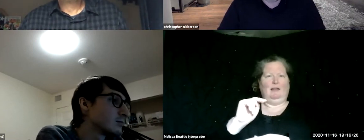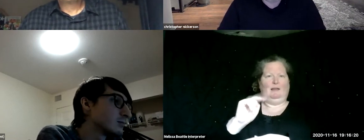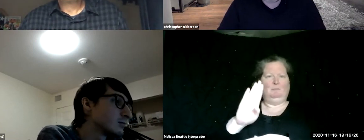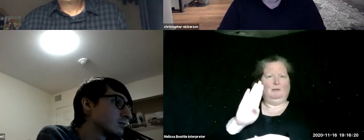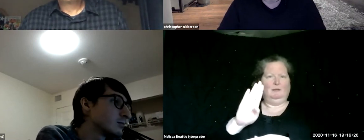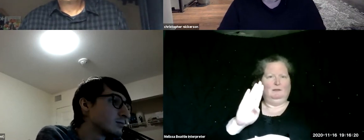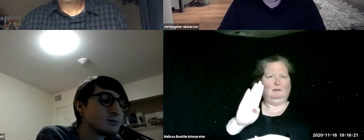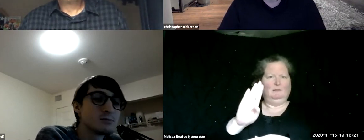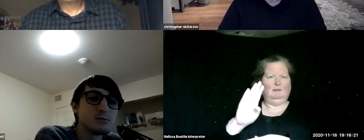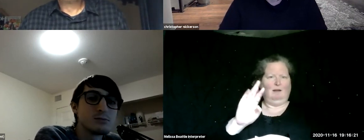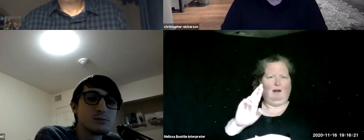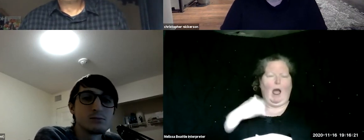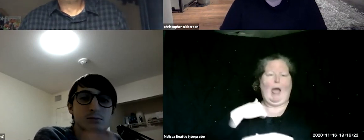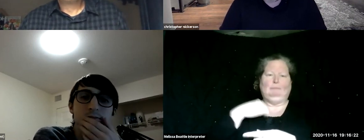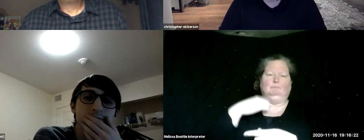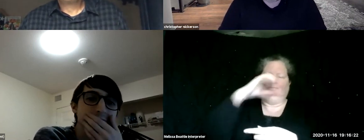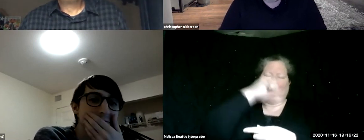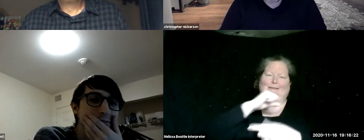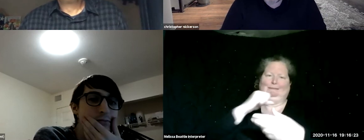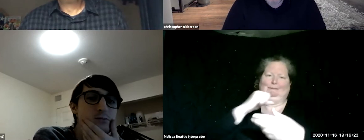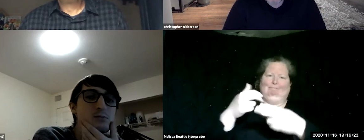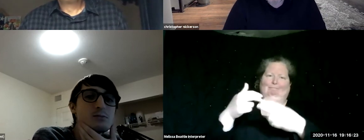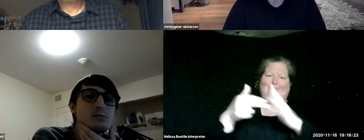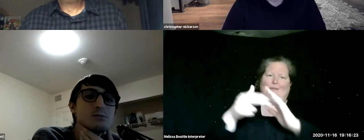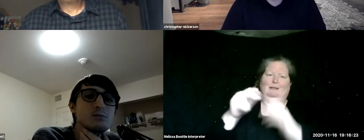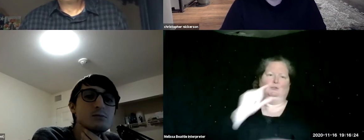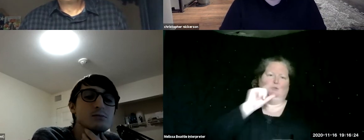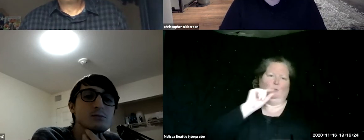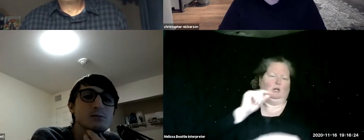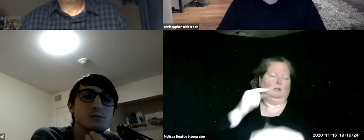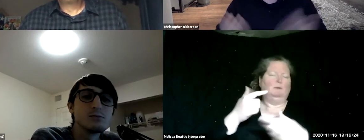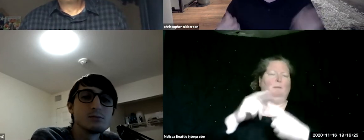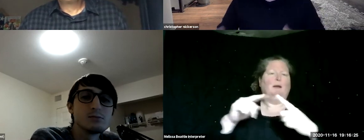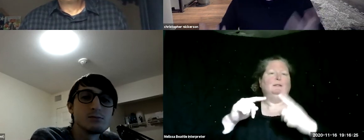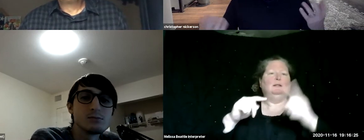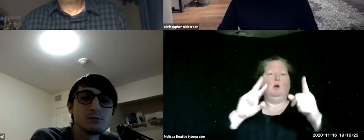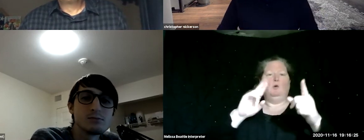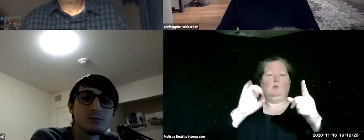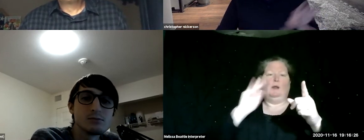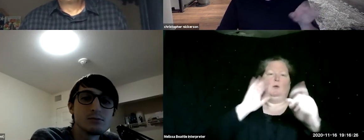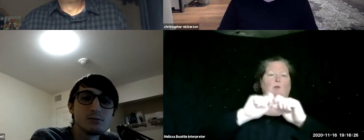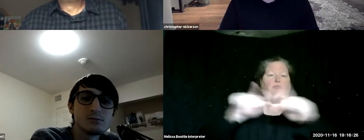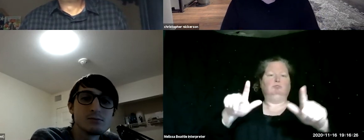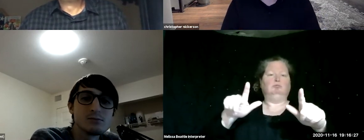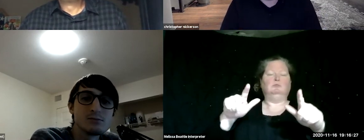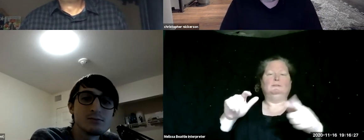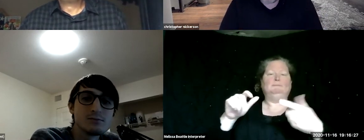email. I'm totally cool to, you know, answer questions or hook you up or, you know, just be the lazy web of like, where do I find this